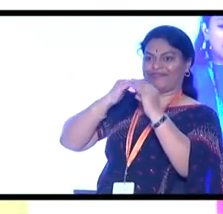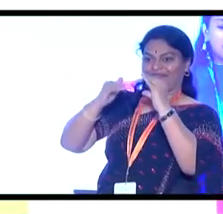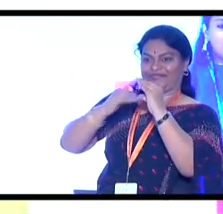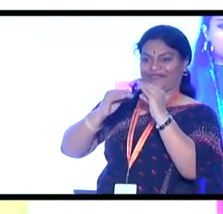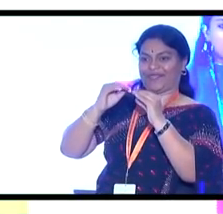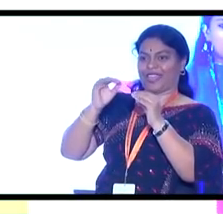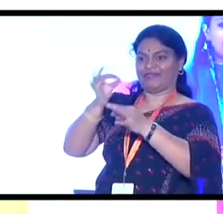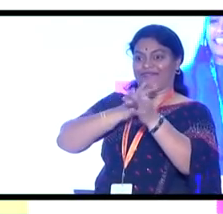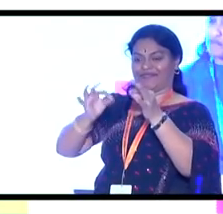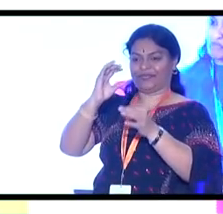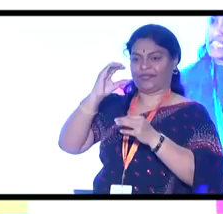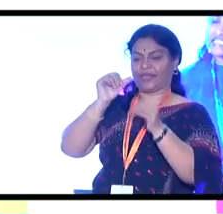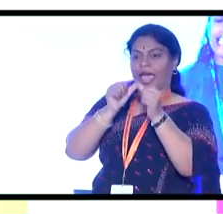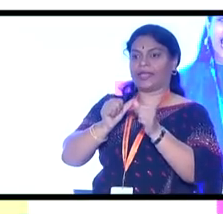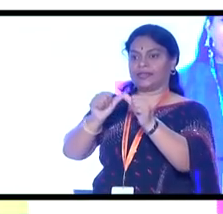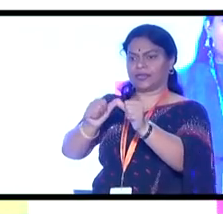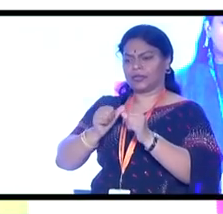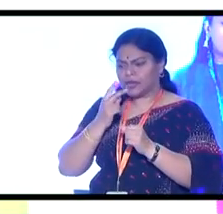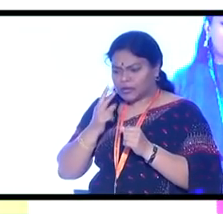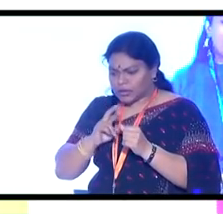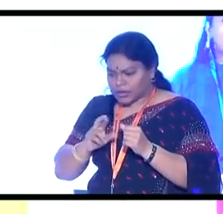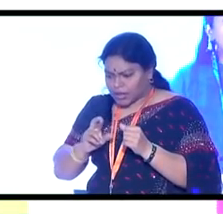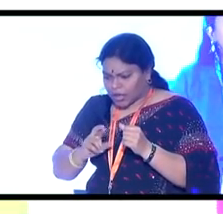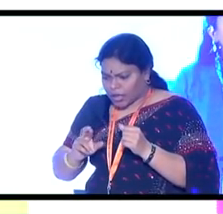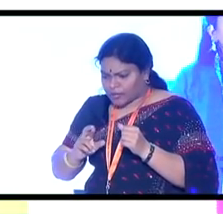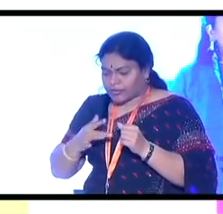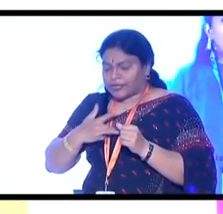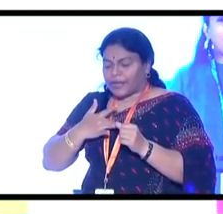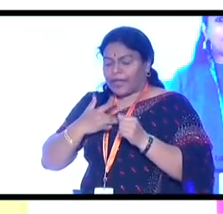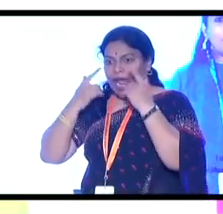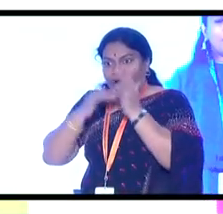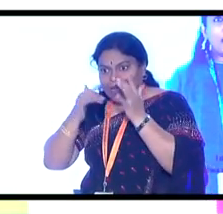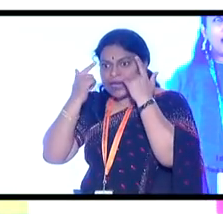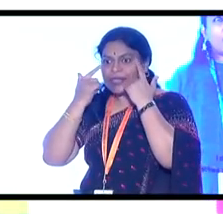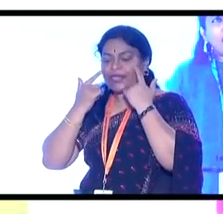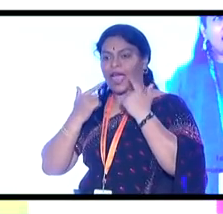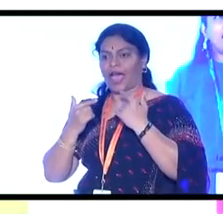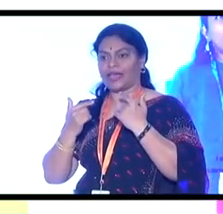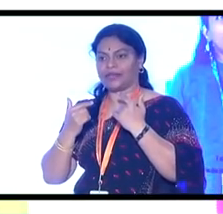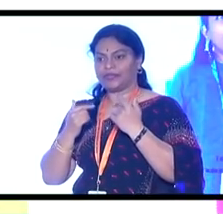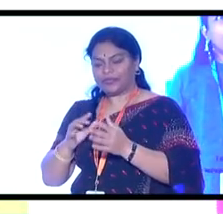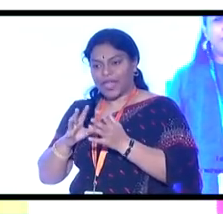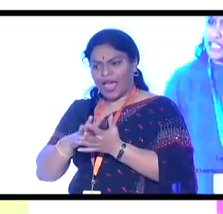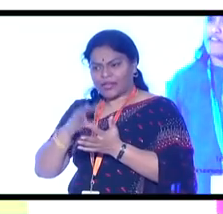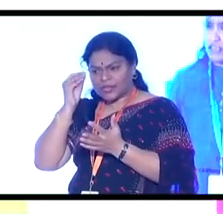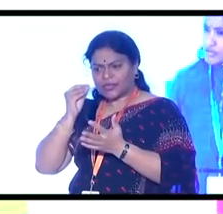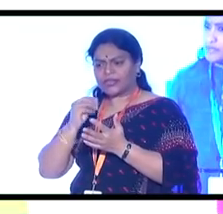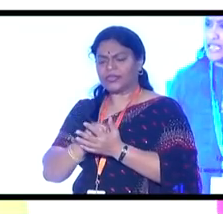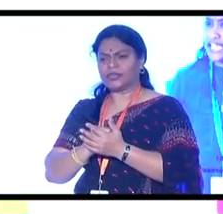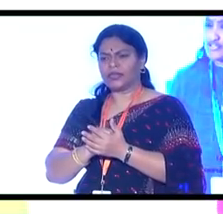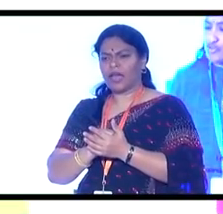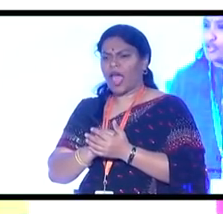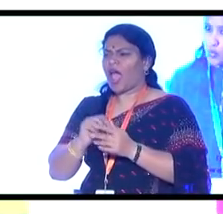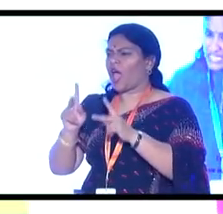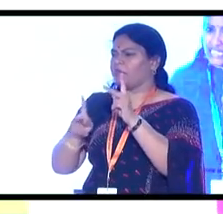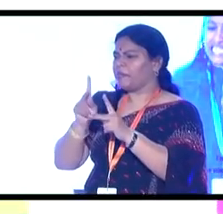me was it gave me peace. And being able to write, it's one thing to feel vulnerable and